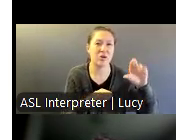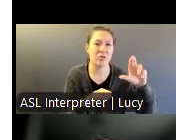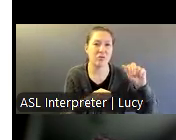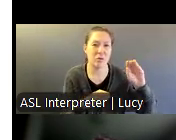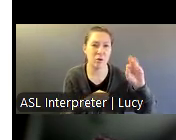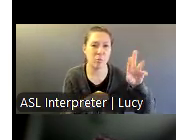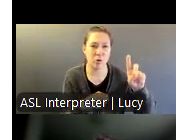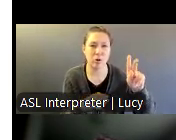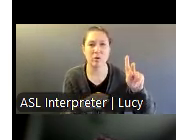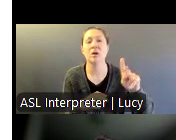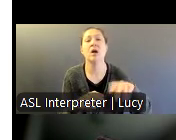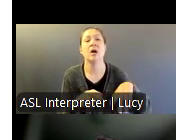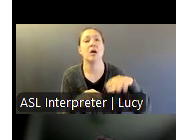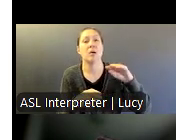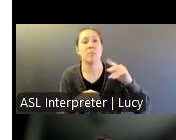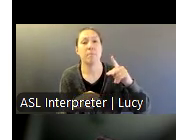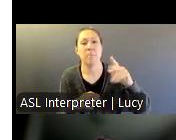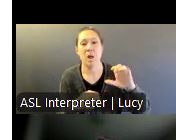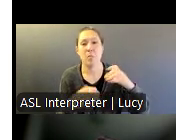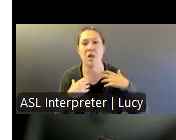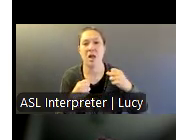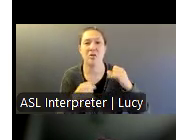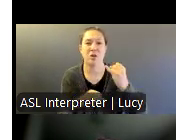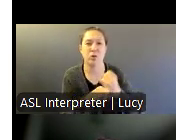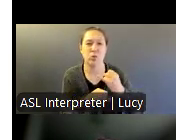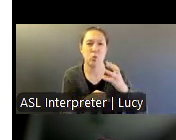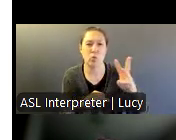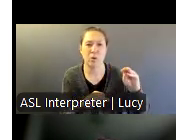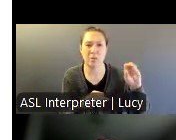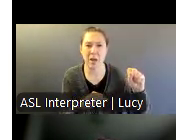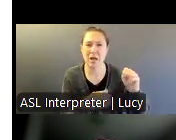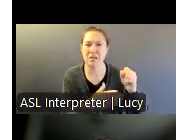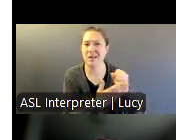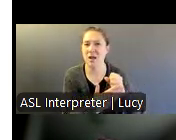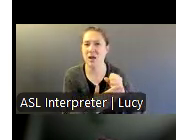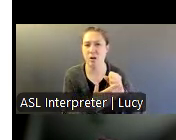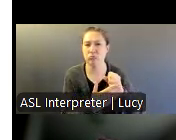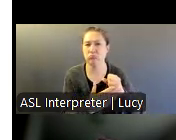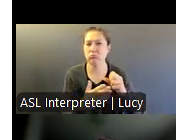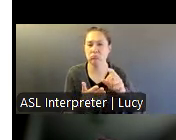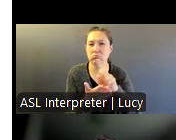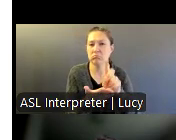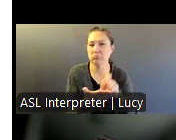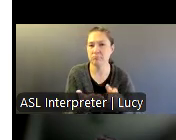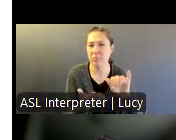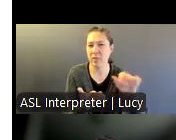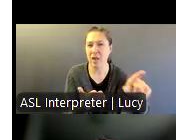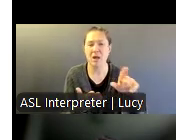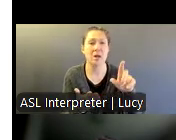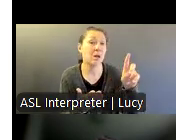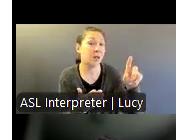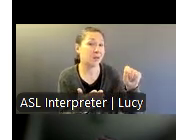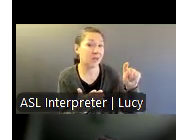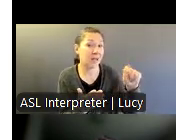helped design this. So just thinking about this as data and action as sort of a